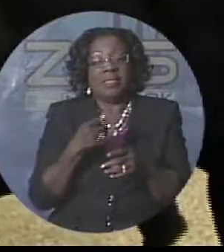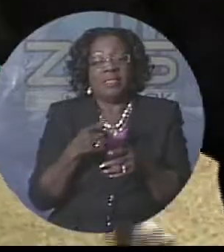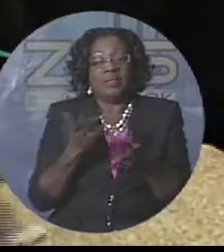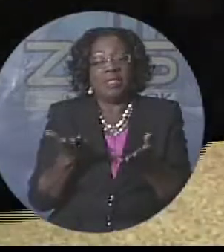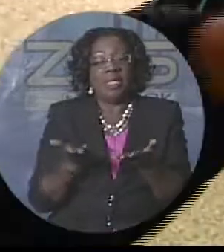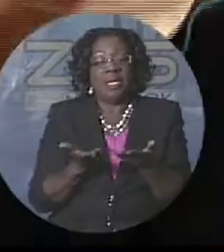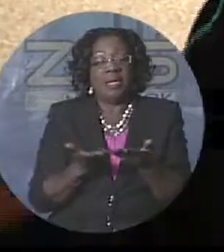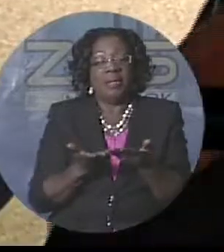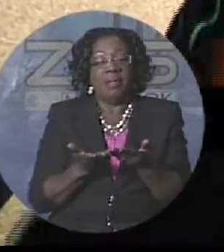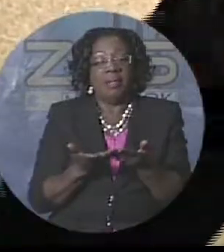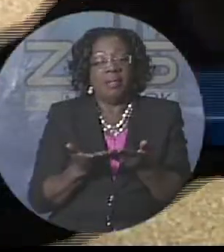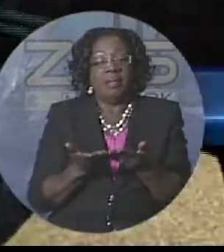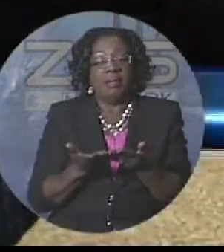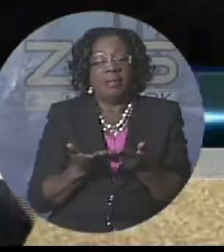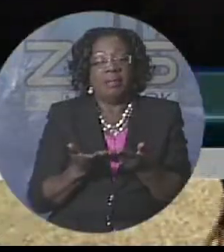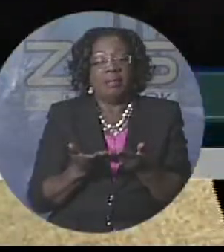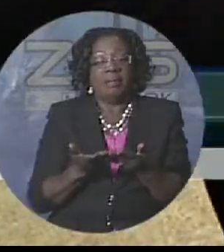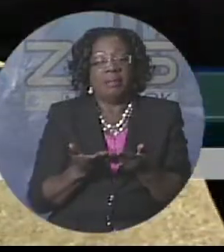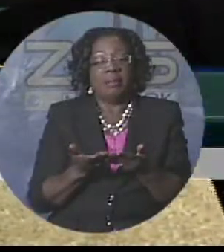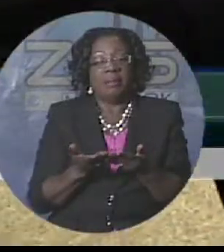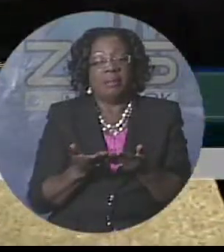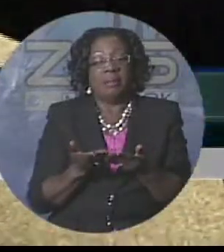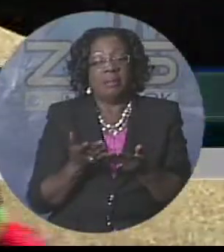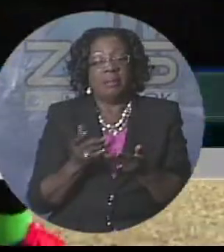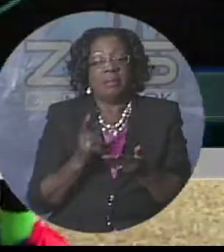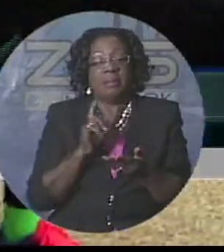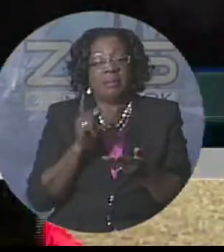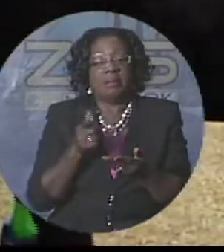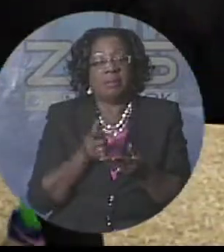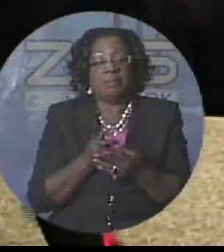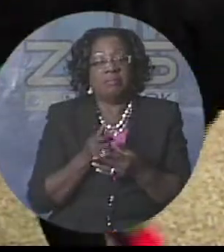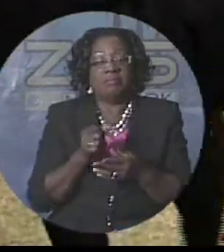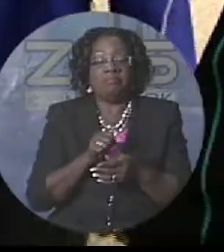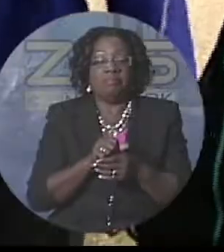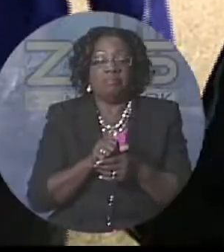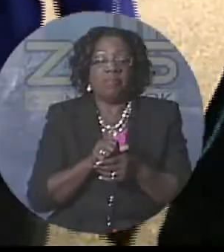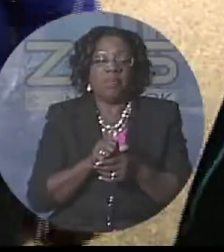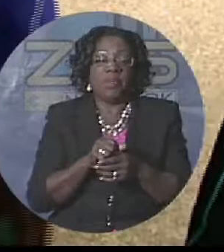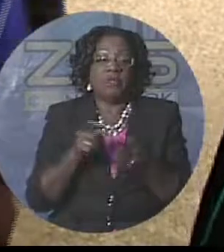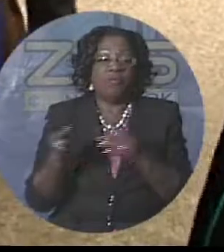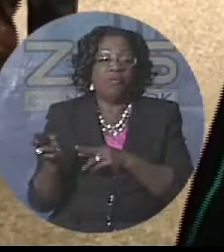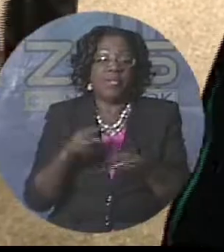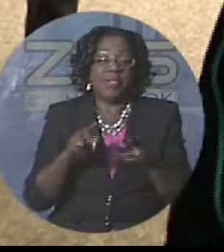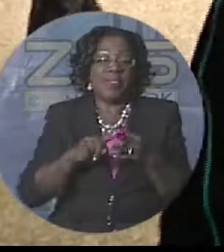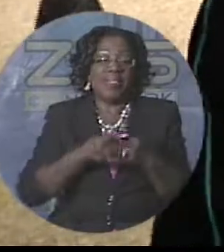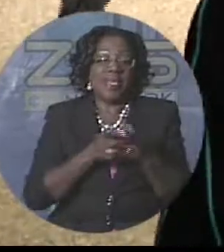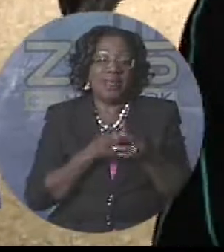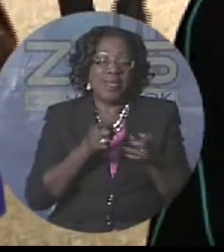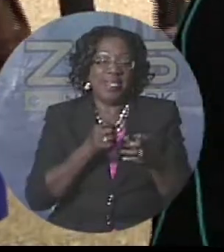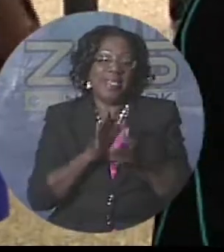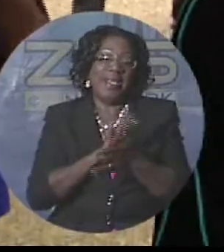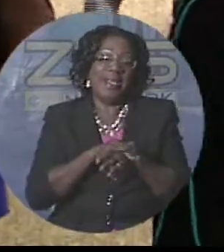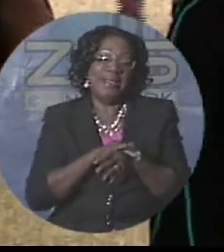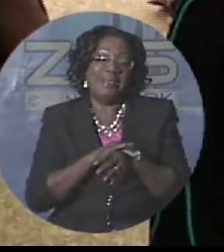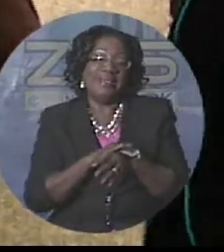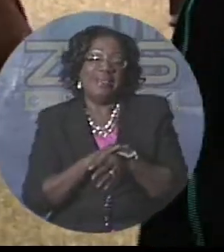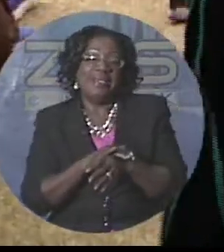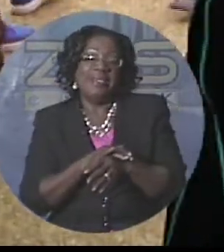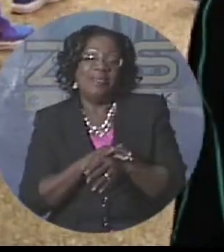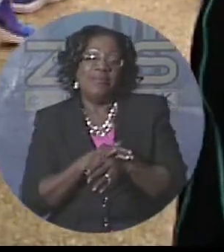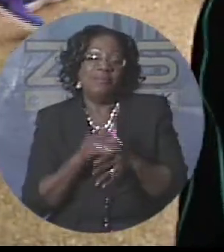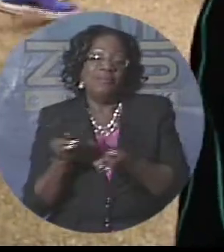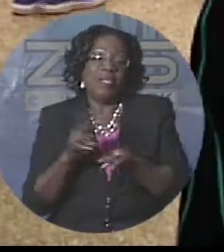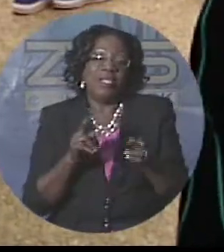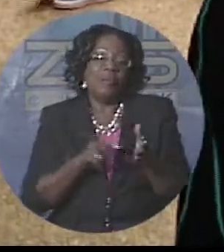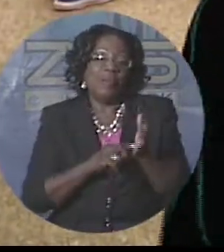I just wanted to go out there and get my legs flowing, get my blood flowing, and then hit things again tomorrow. This is my first time here. I'm loving how everything looks.